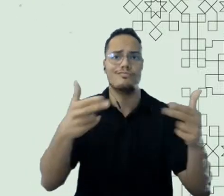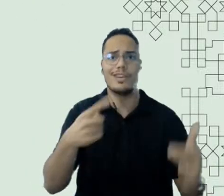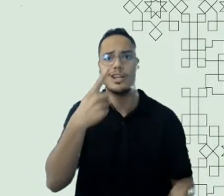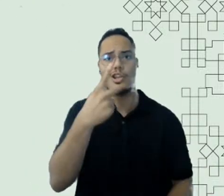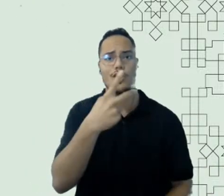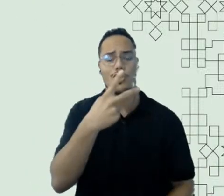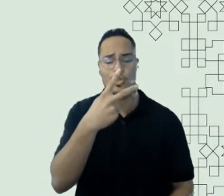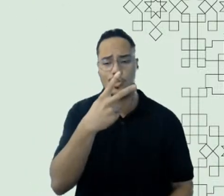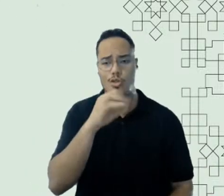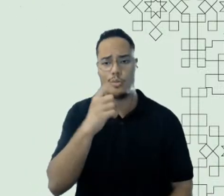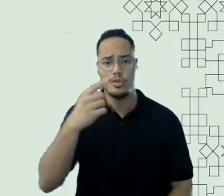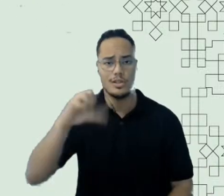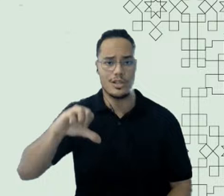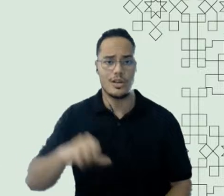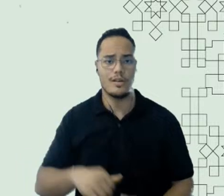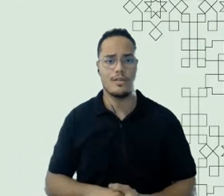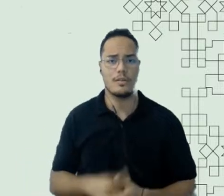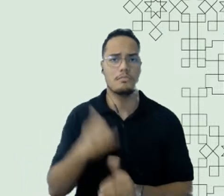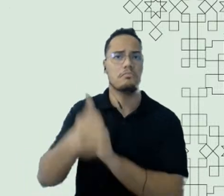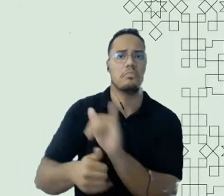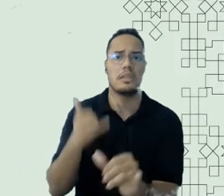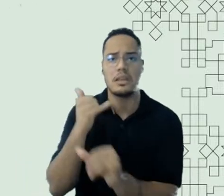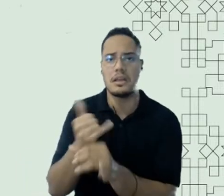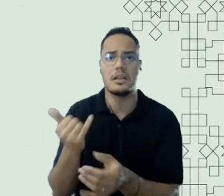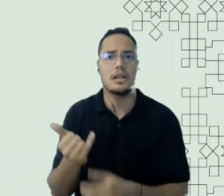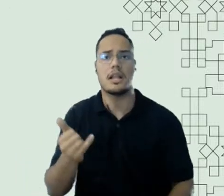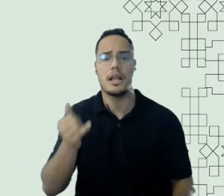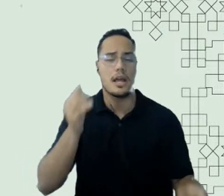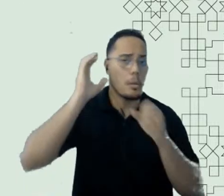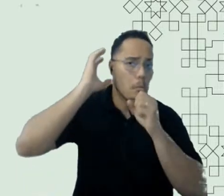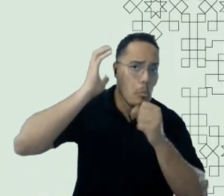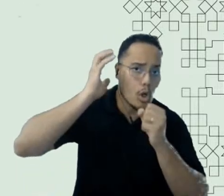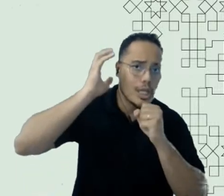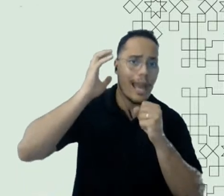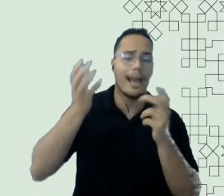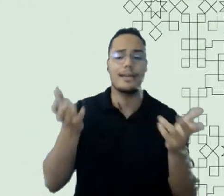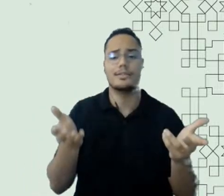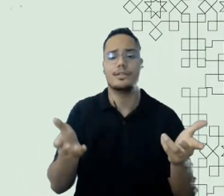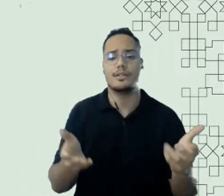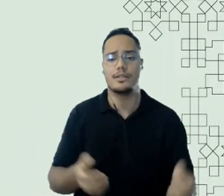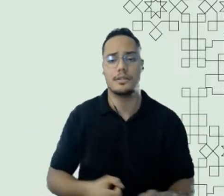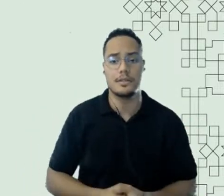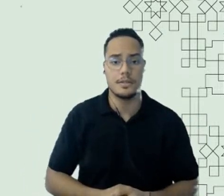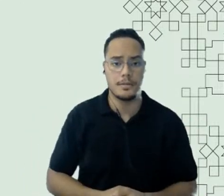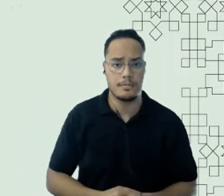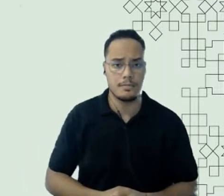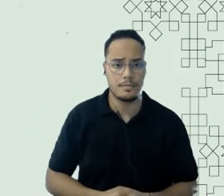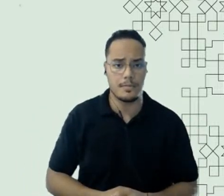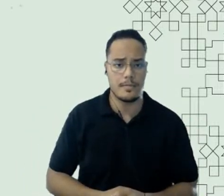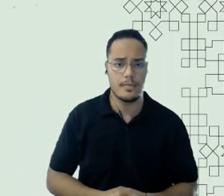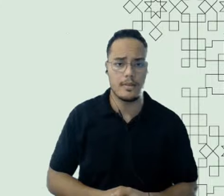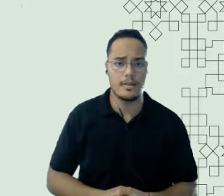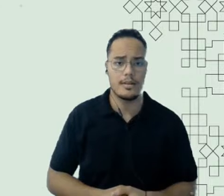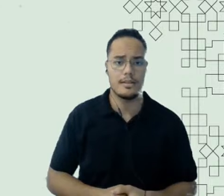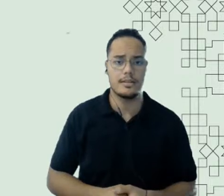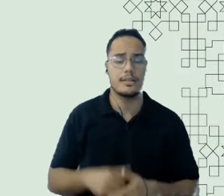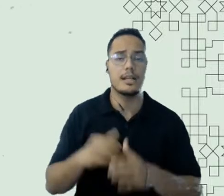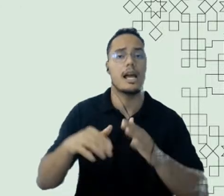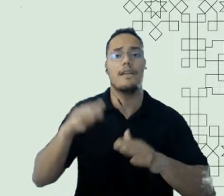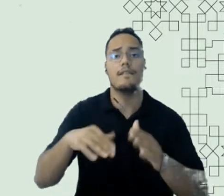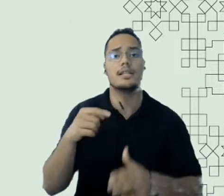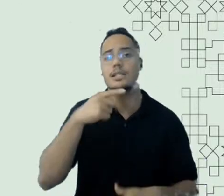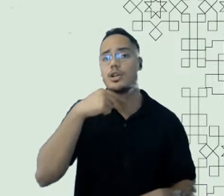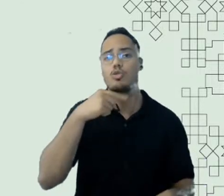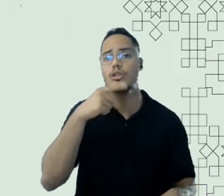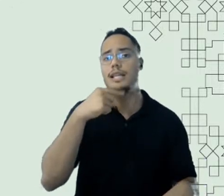cannot offer the content online throughout Europe, but are limited to their own country. And this directive is also addressing